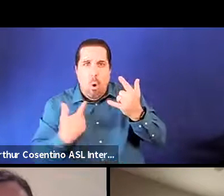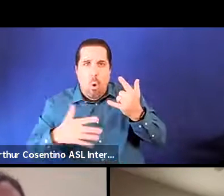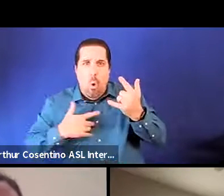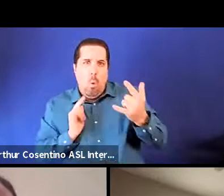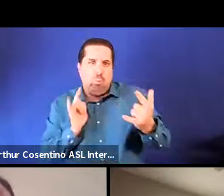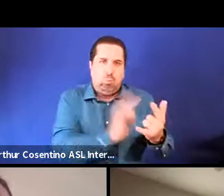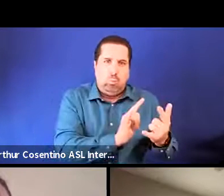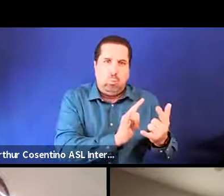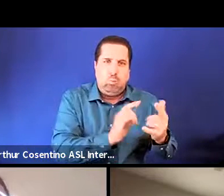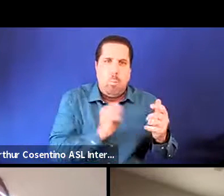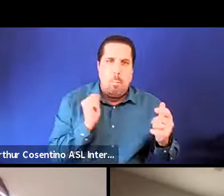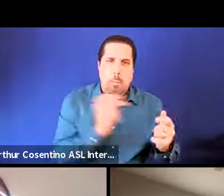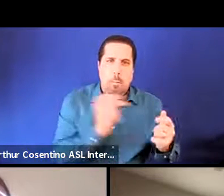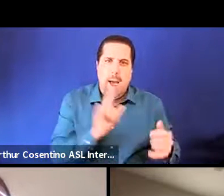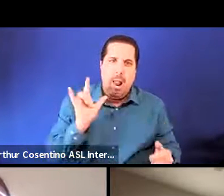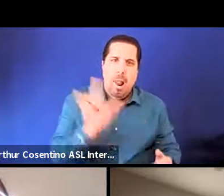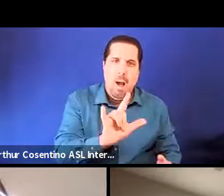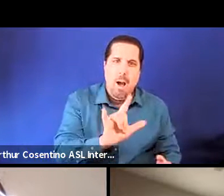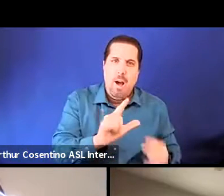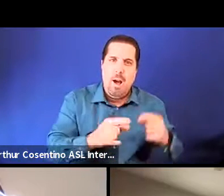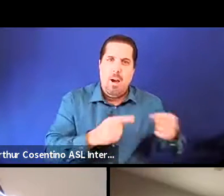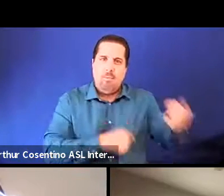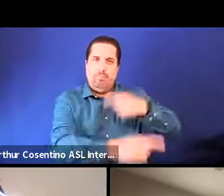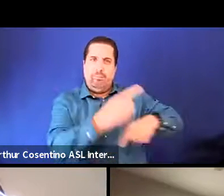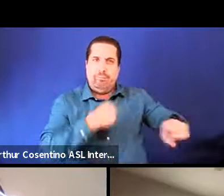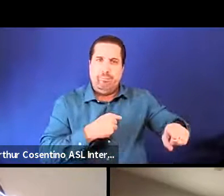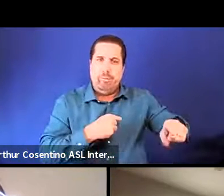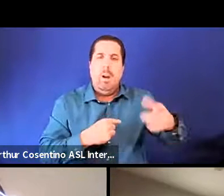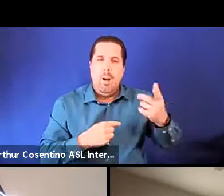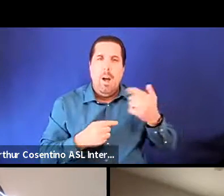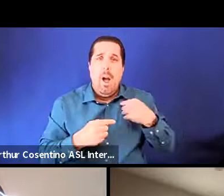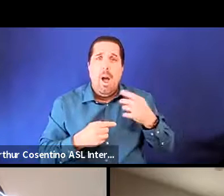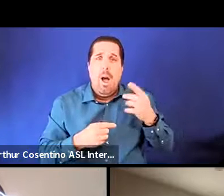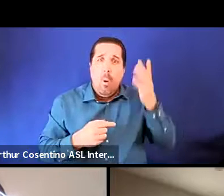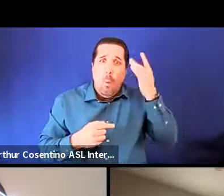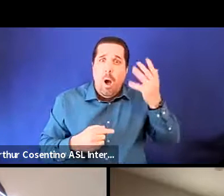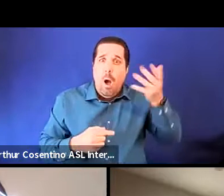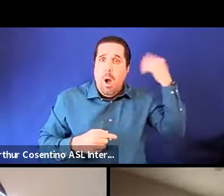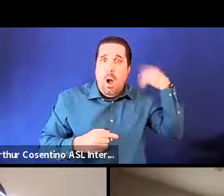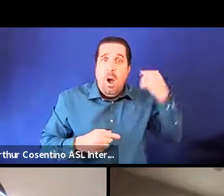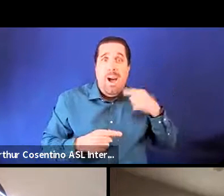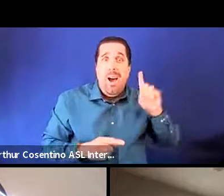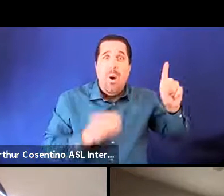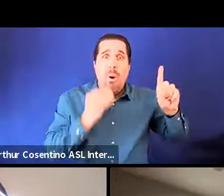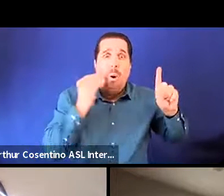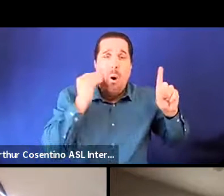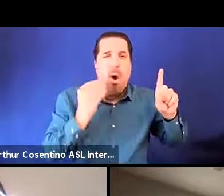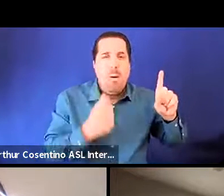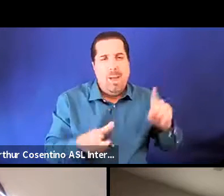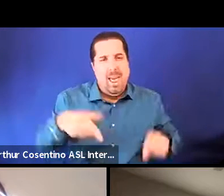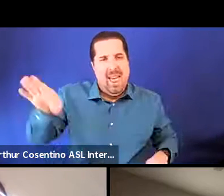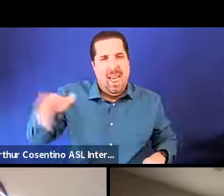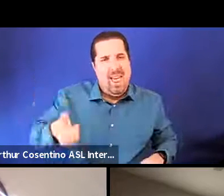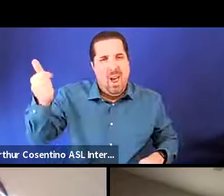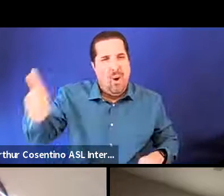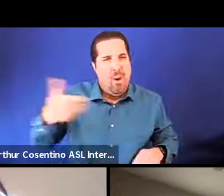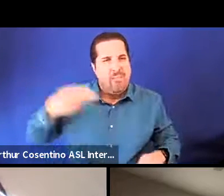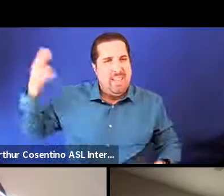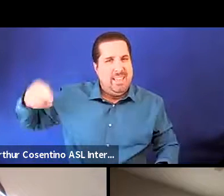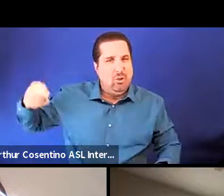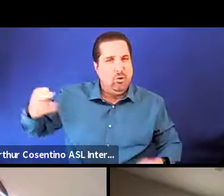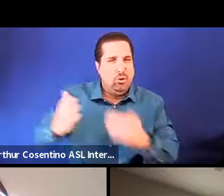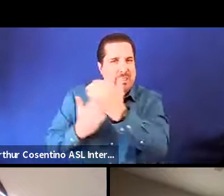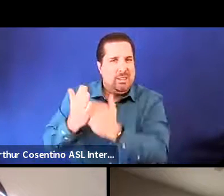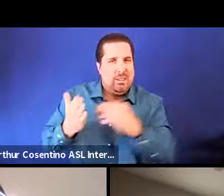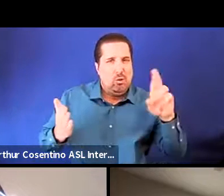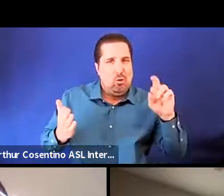that because when I came home, a lot of places shut me out. They said, you know, you're got a record, you know, we don't know how to help